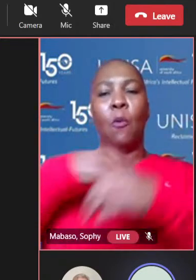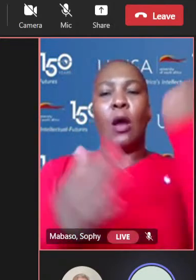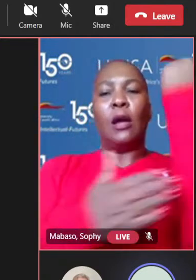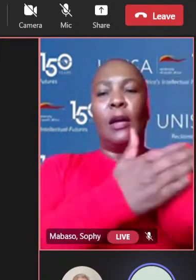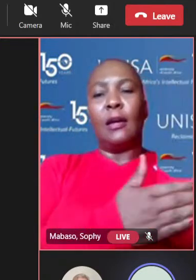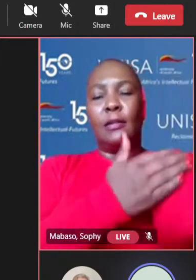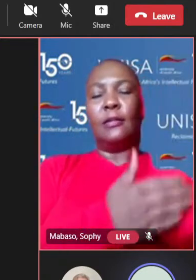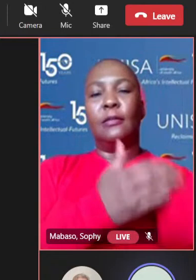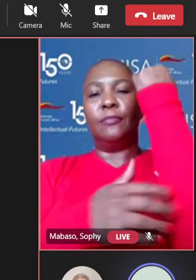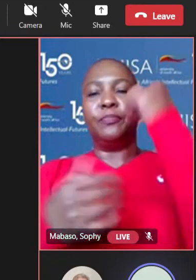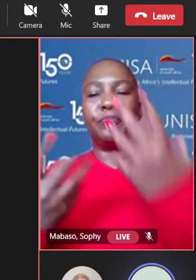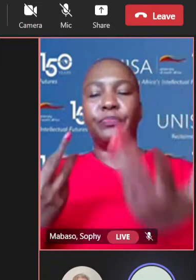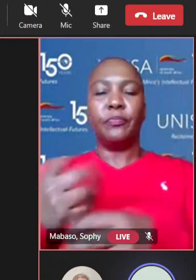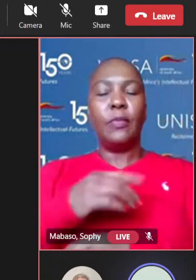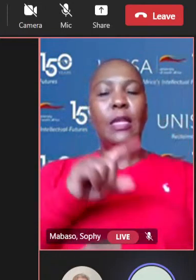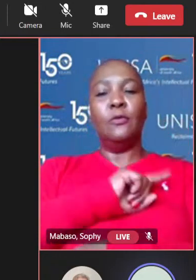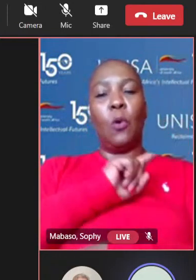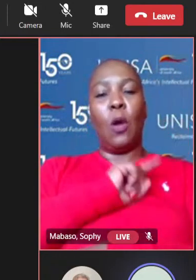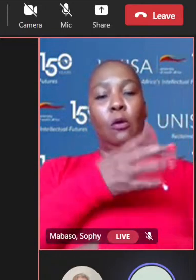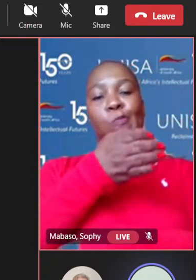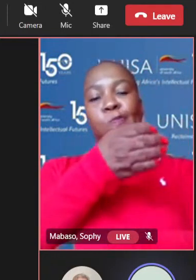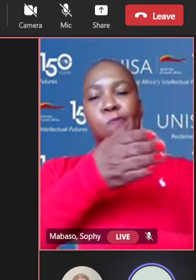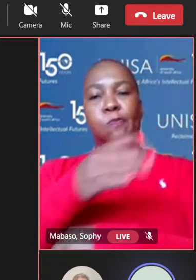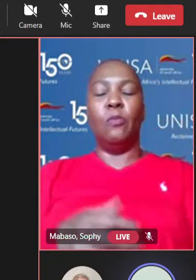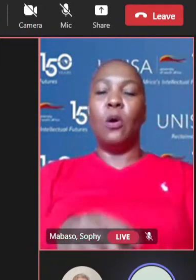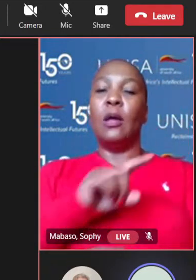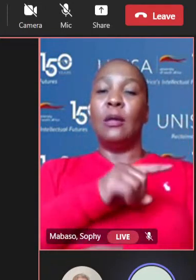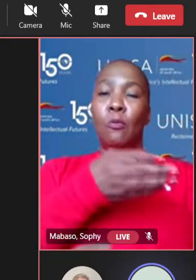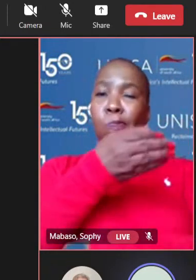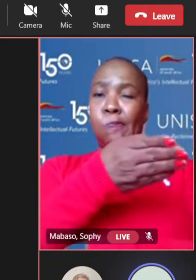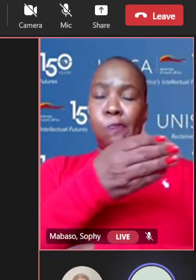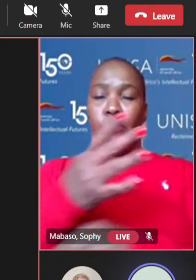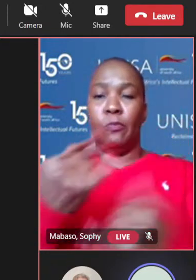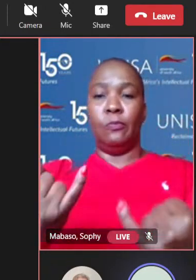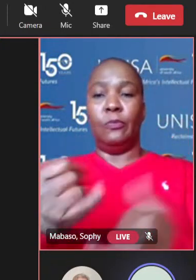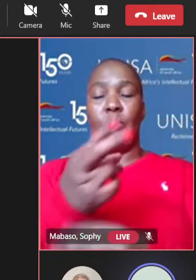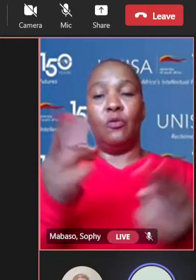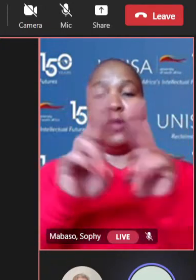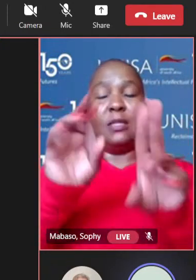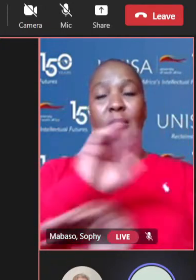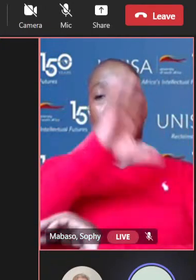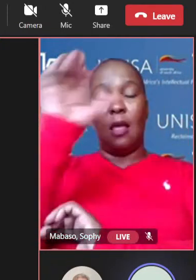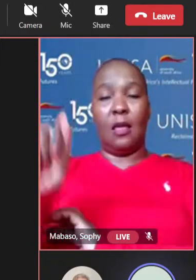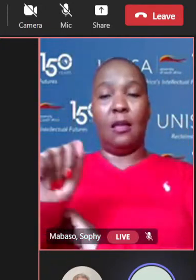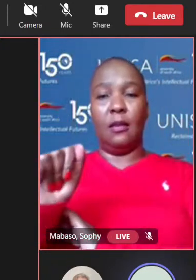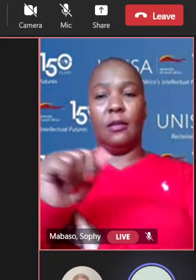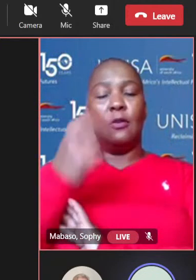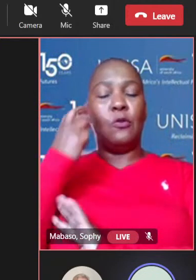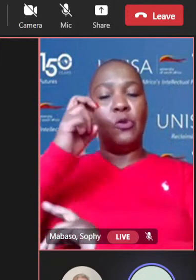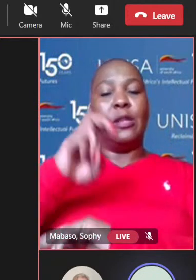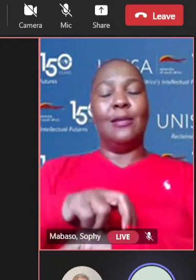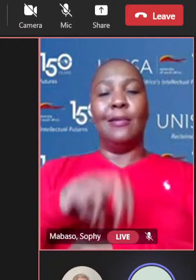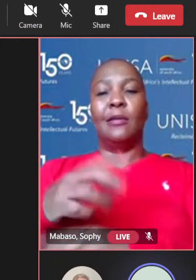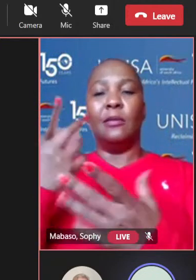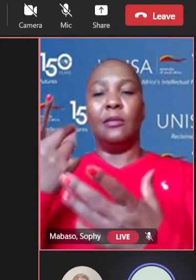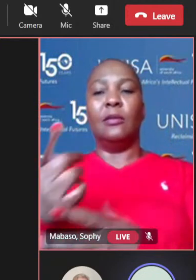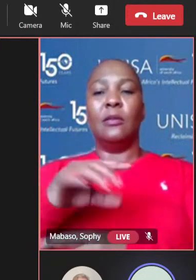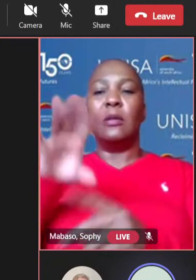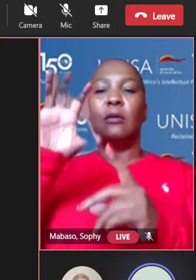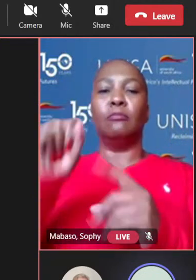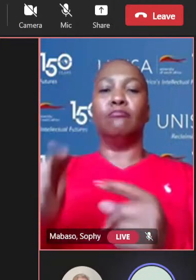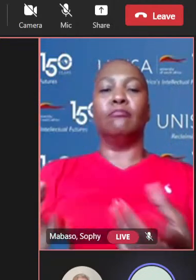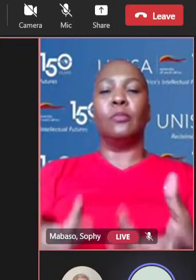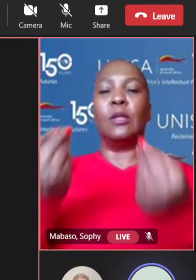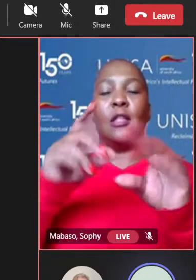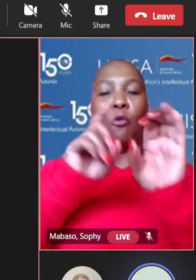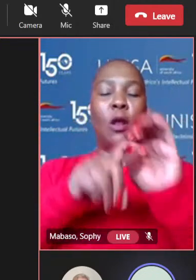That's why you are here. But then, because you are here at Unisa, you need to want to acquire, to obtain your